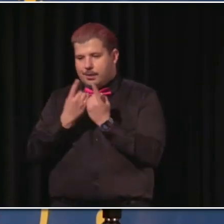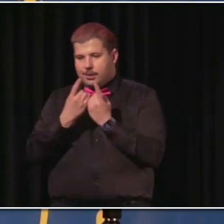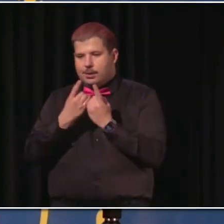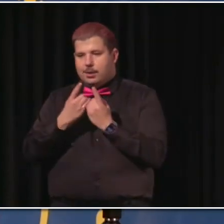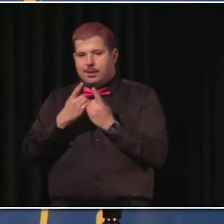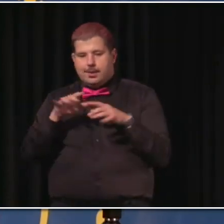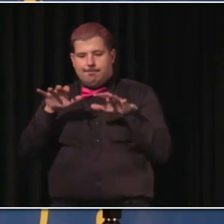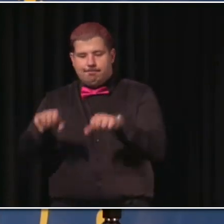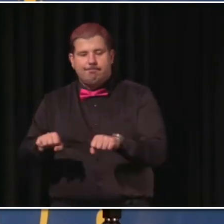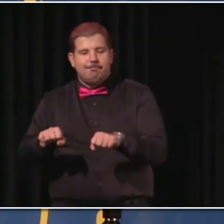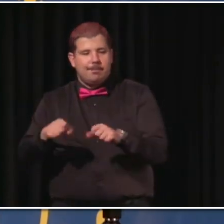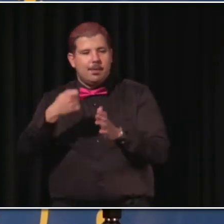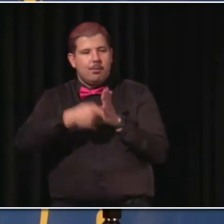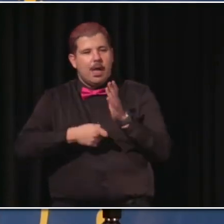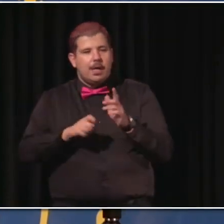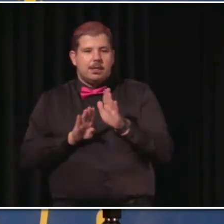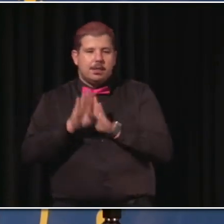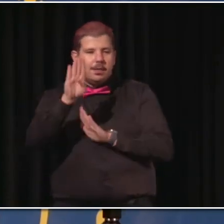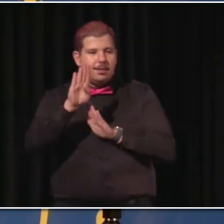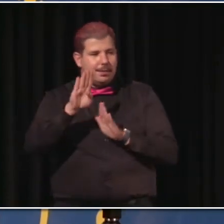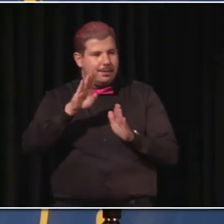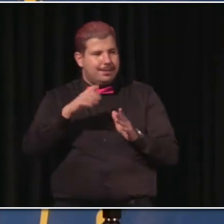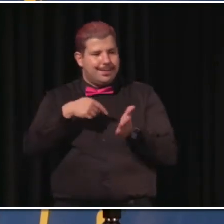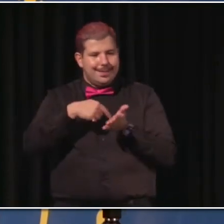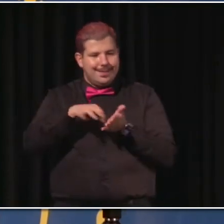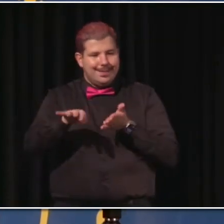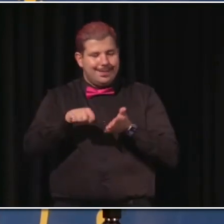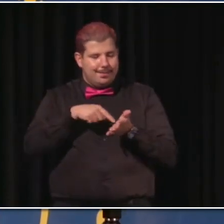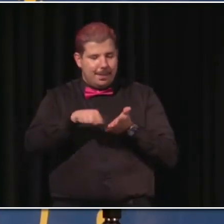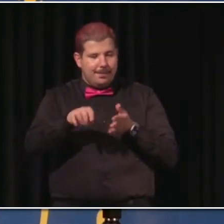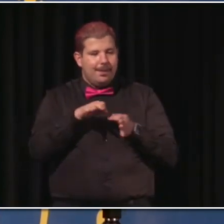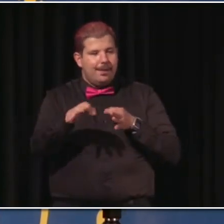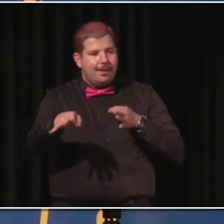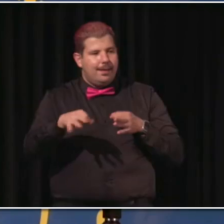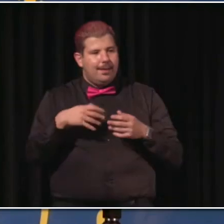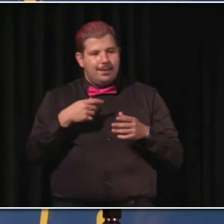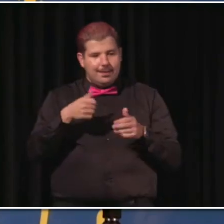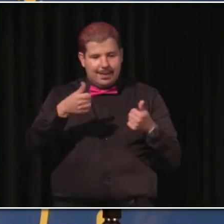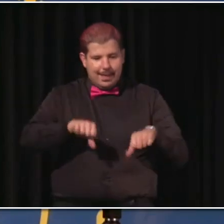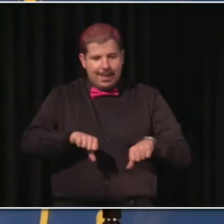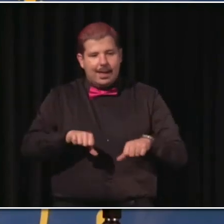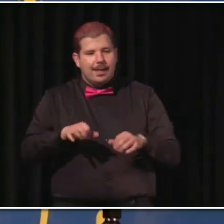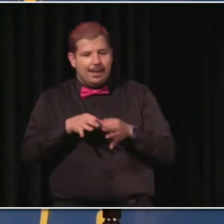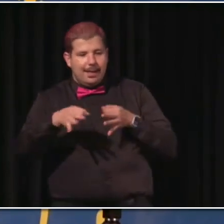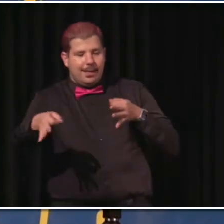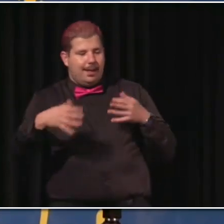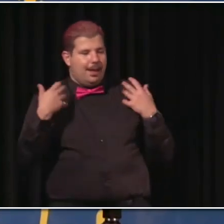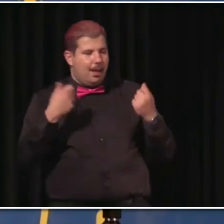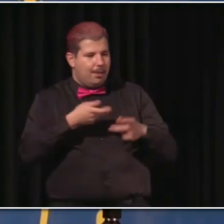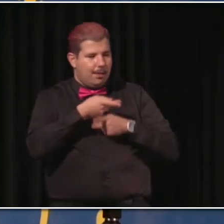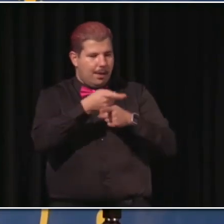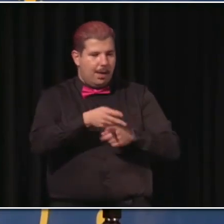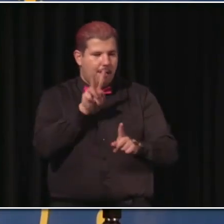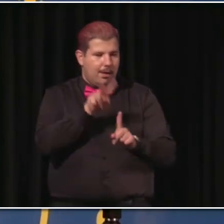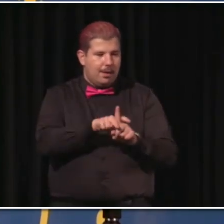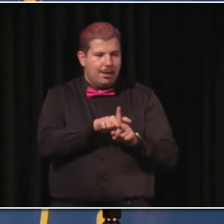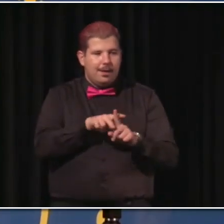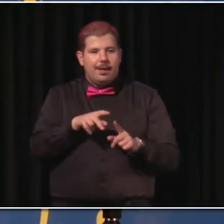price gouging, payday lending, delayed and denied health insurance claims, and deceptive